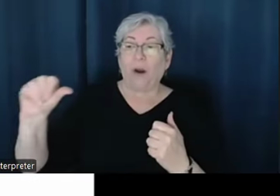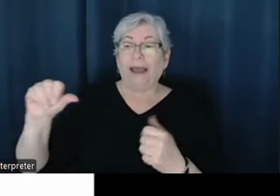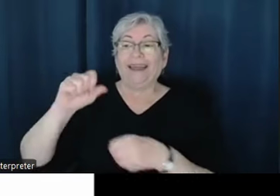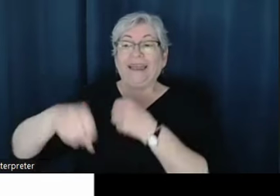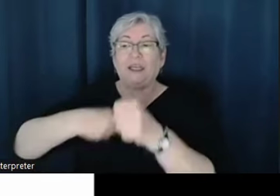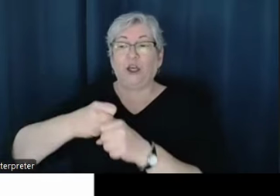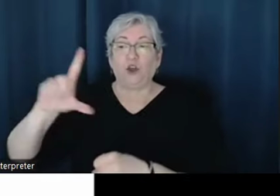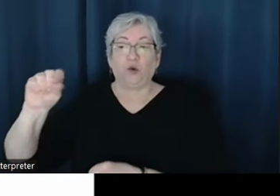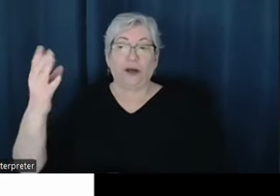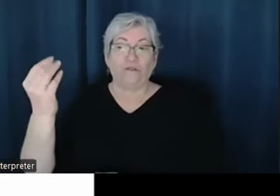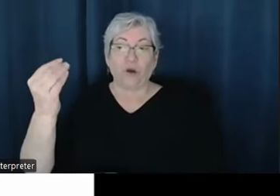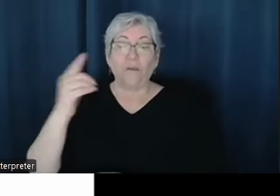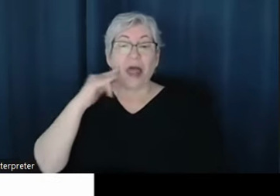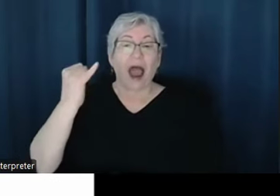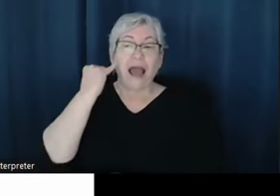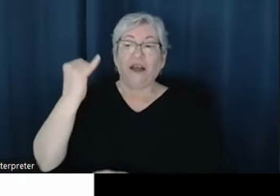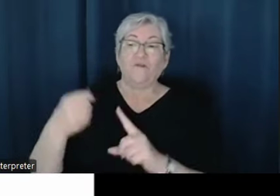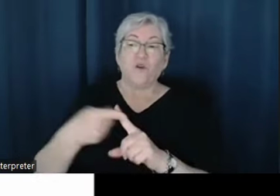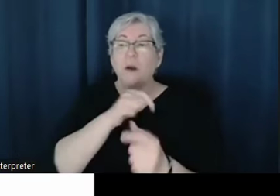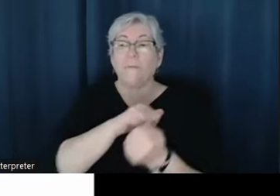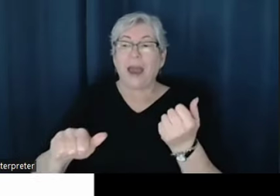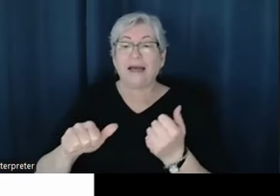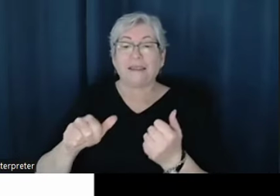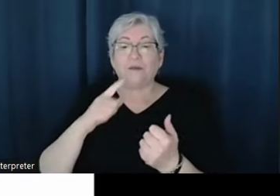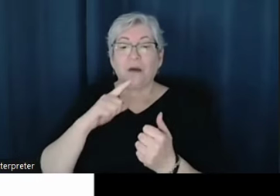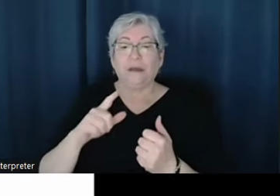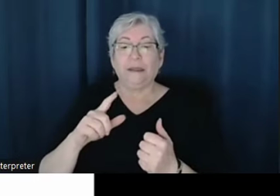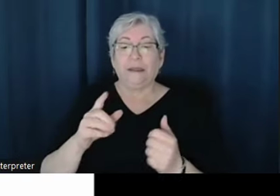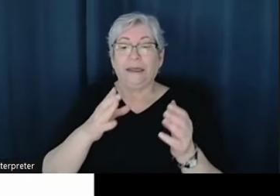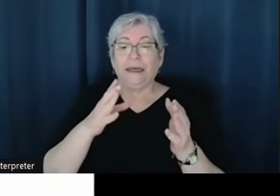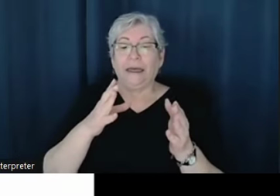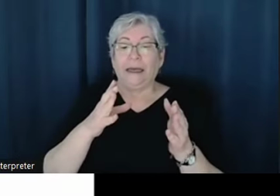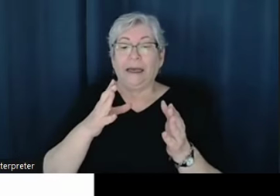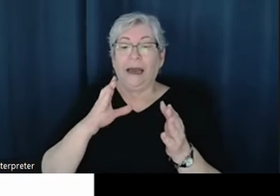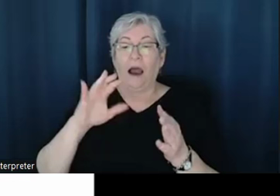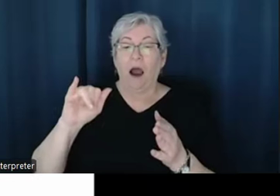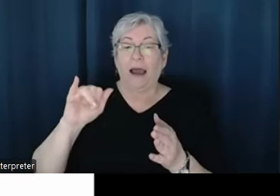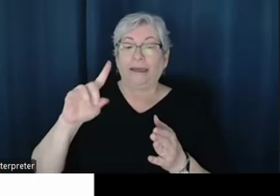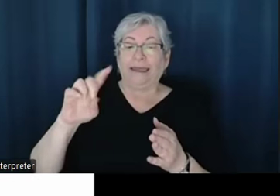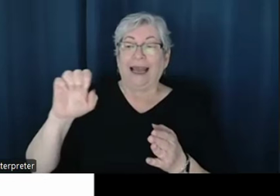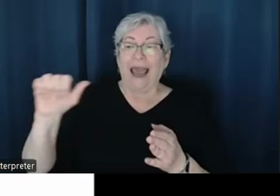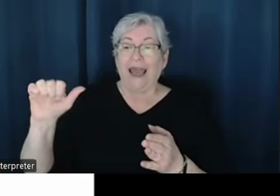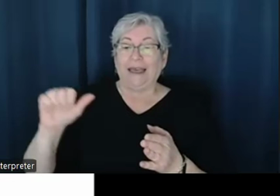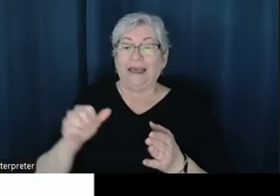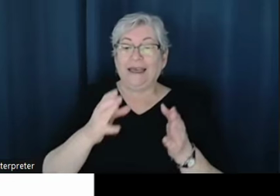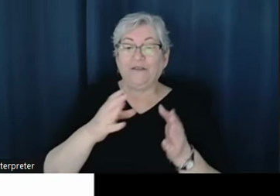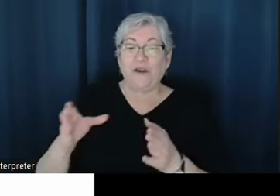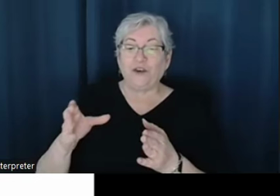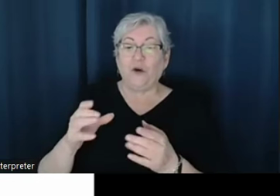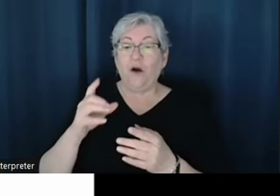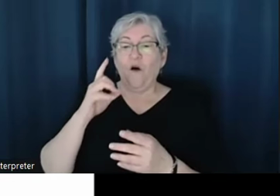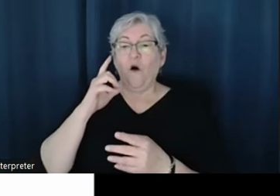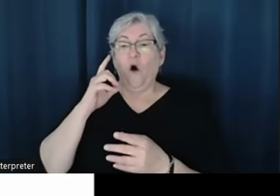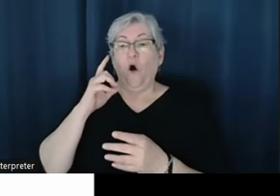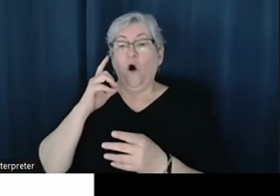when IDEA was first passed, the Individuals with Disabilities Education Act, in 1975, that was one of the whole purposes of